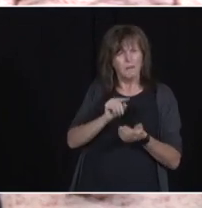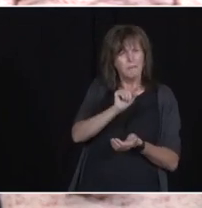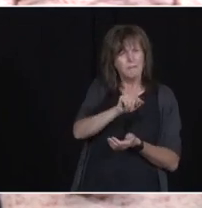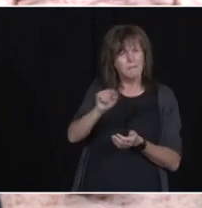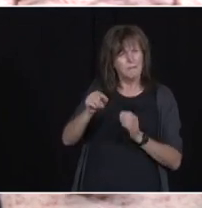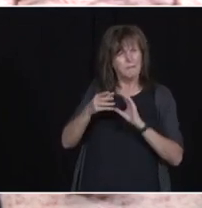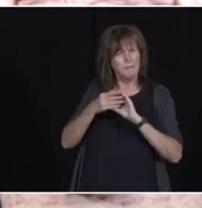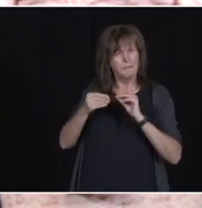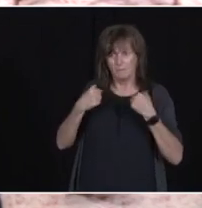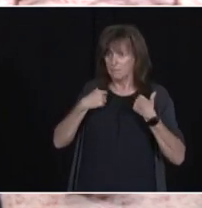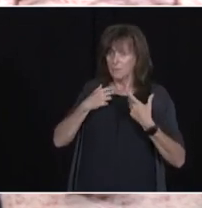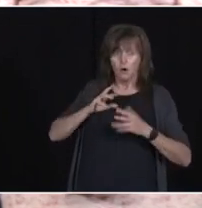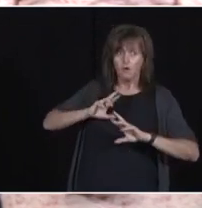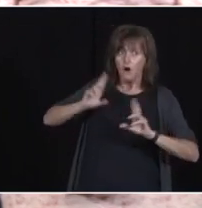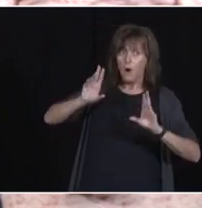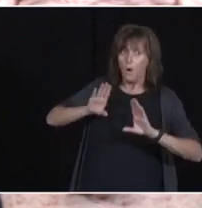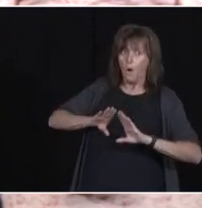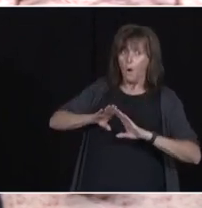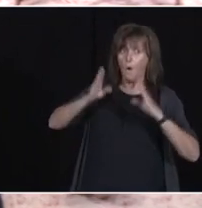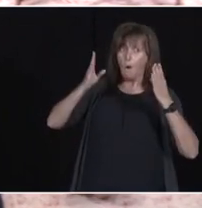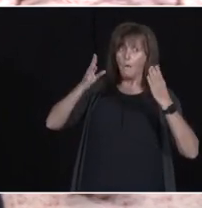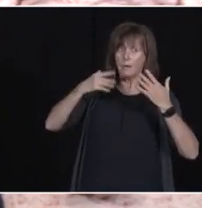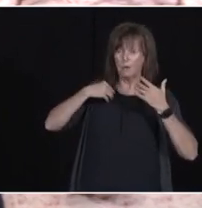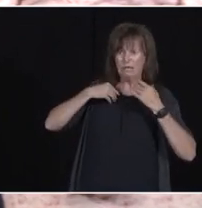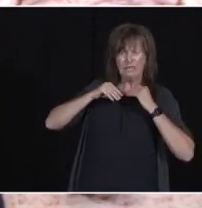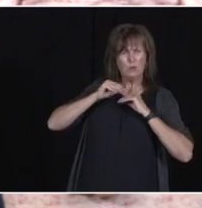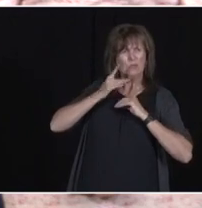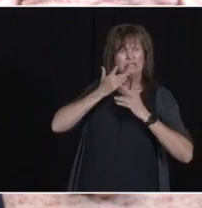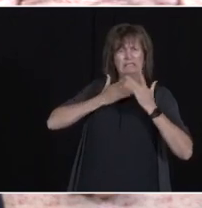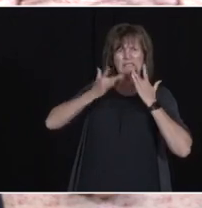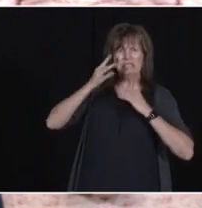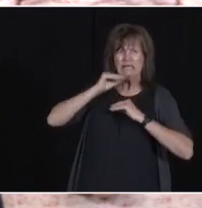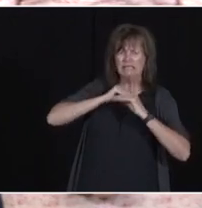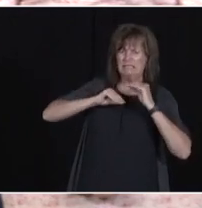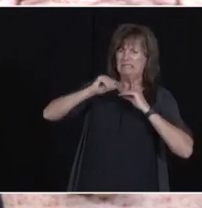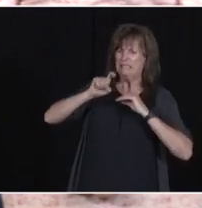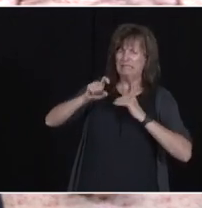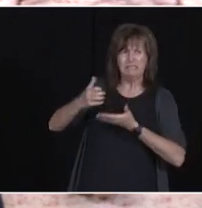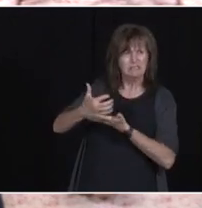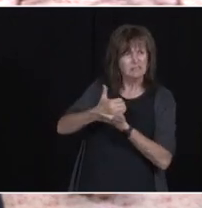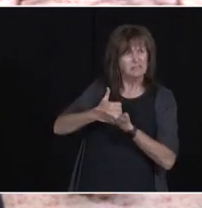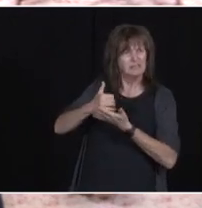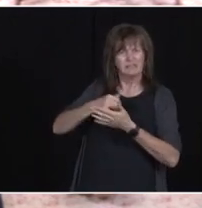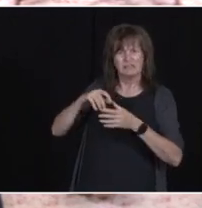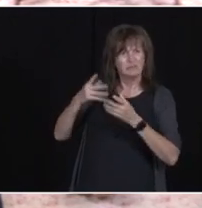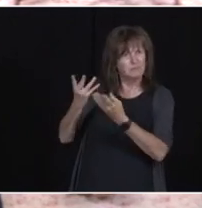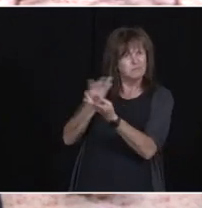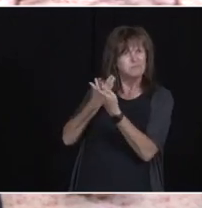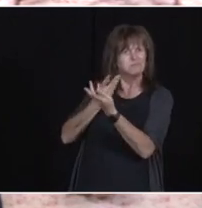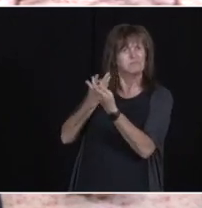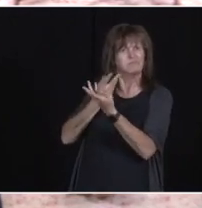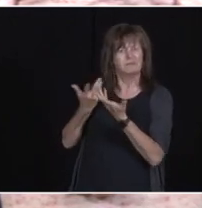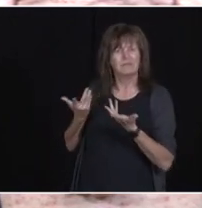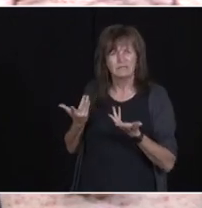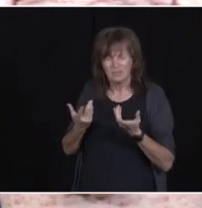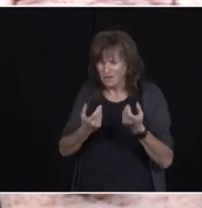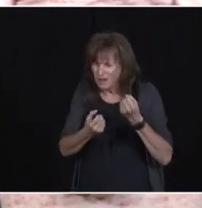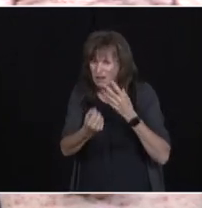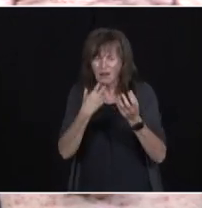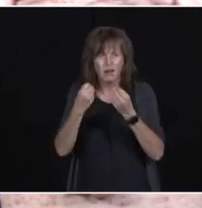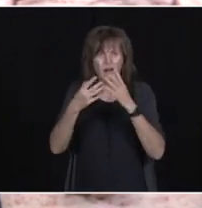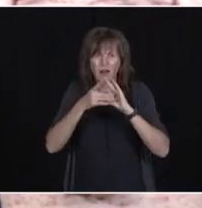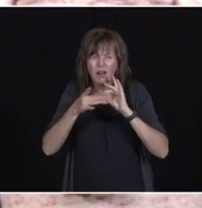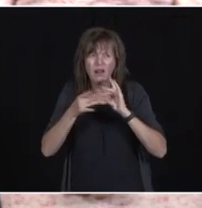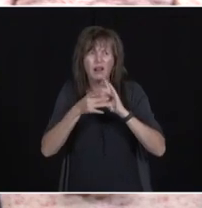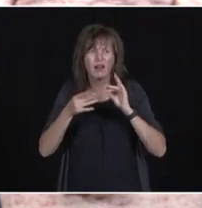impact on their bottom line, and this is holding them back further. It's a bit like rubbing salt in the wound for them.